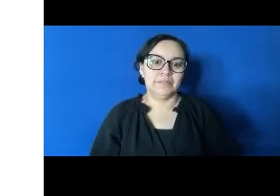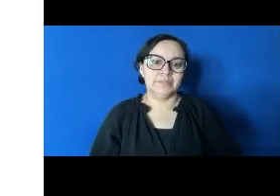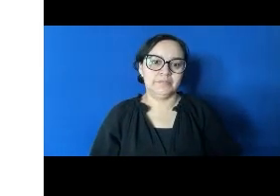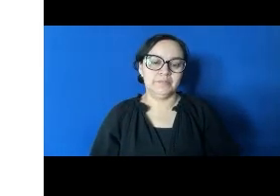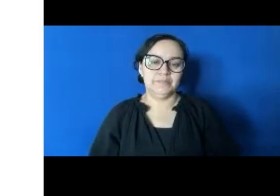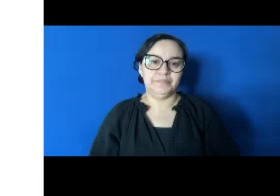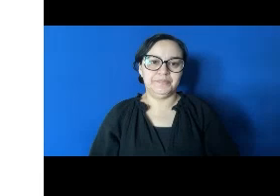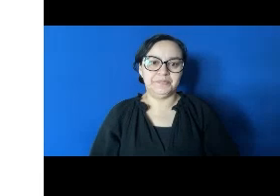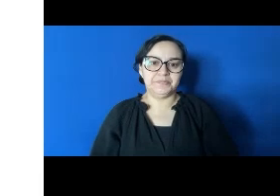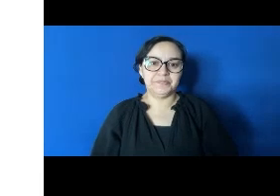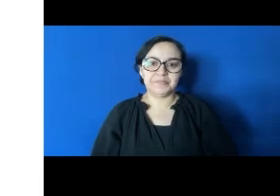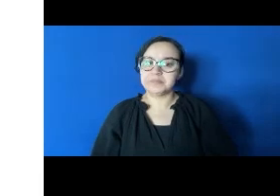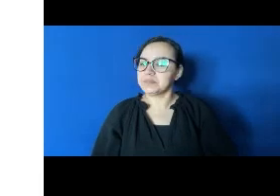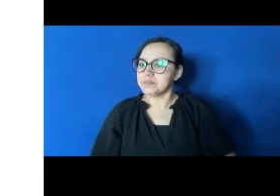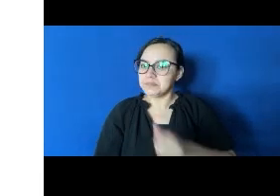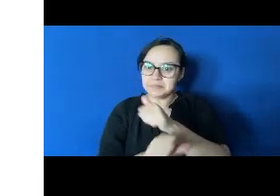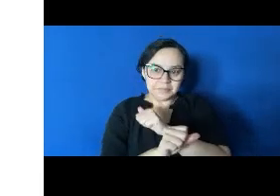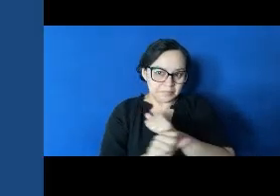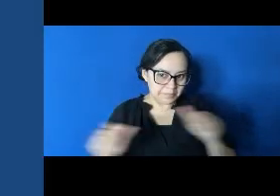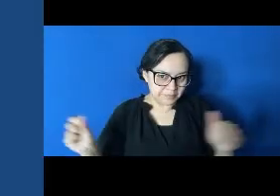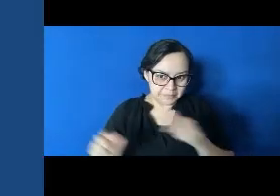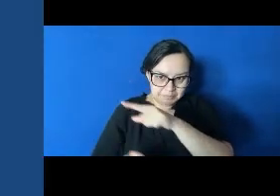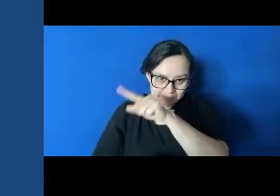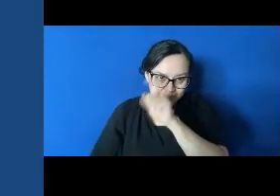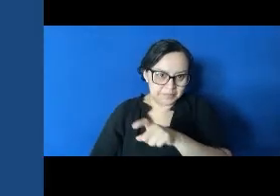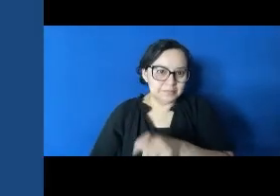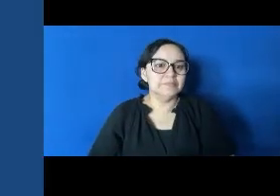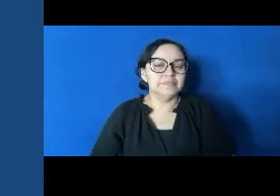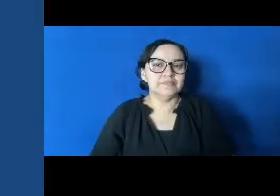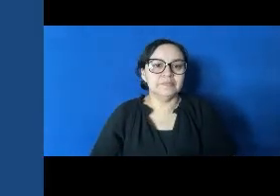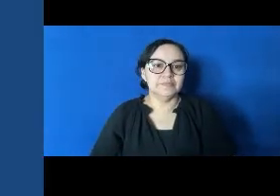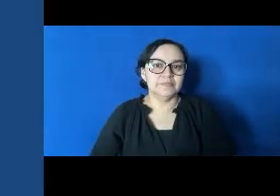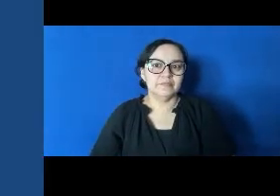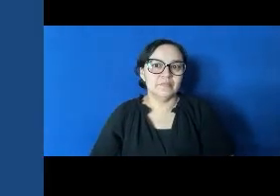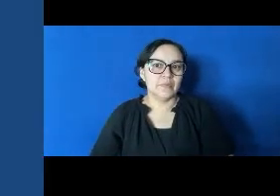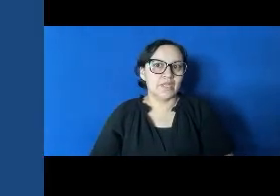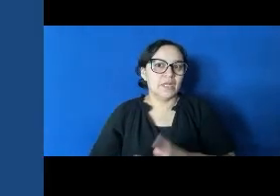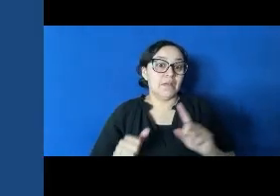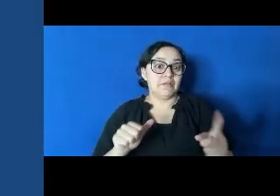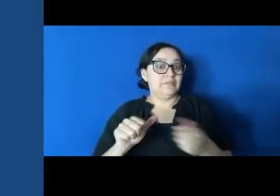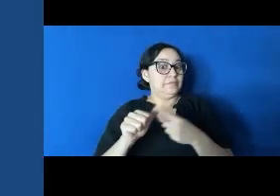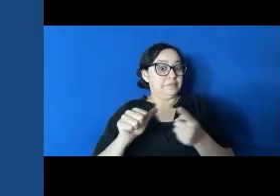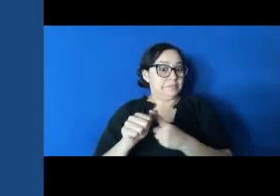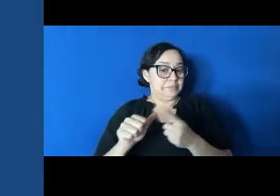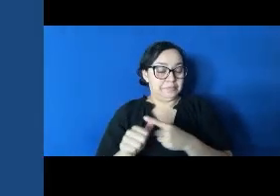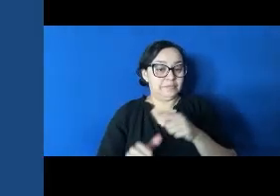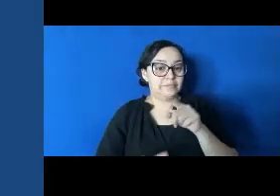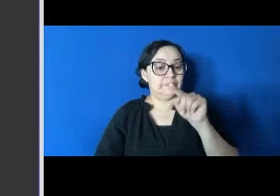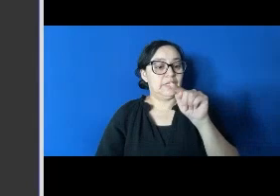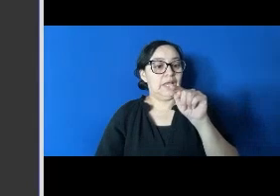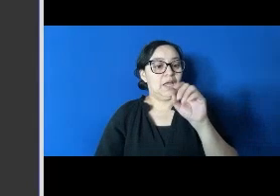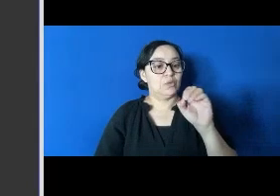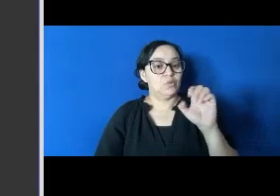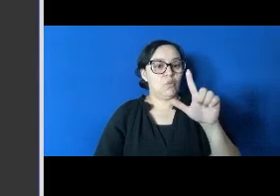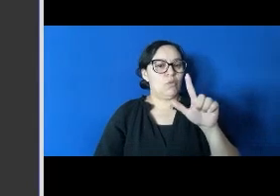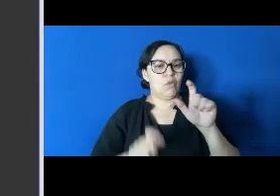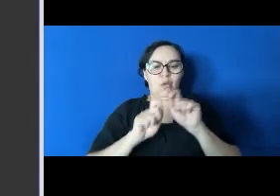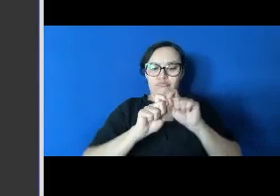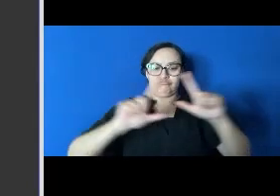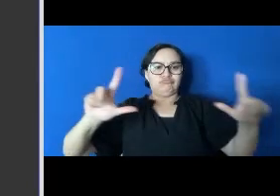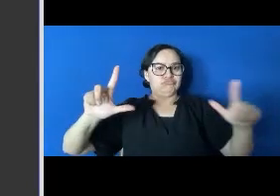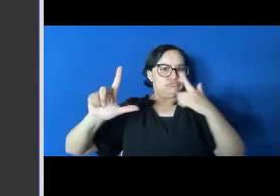through con your cualquier challenges información que ustedes with necesiten. any kind of information that you might need. Lo primero es la navegación. First thing En is los navigation. próximos slides, In